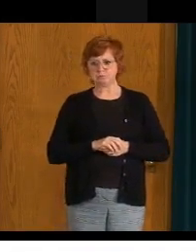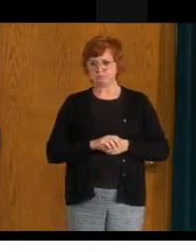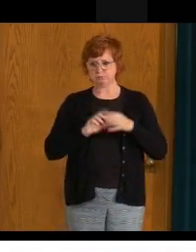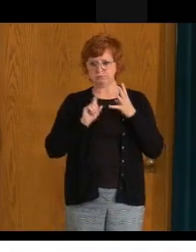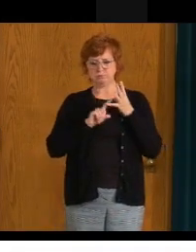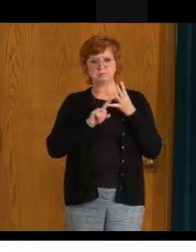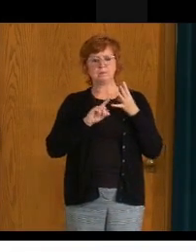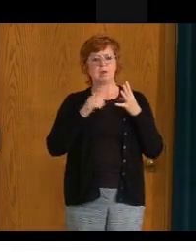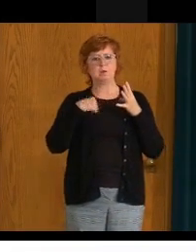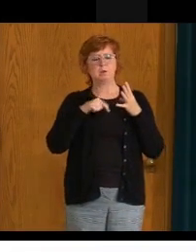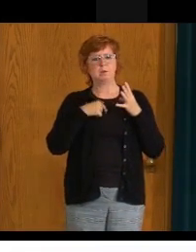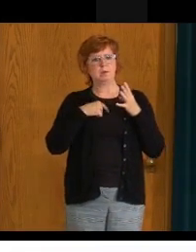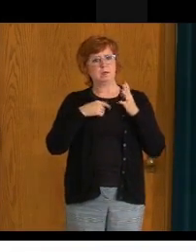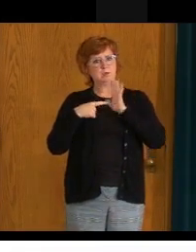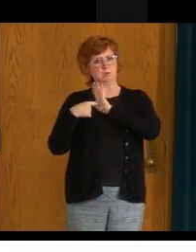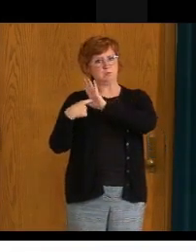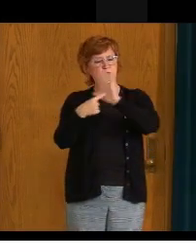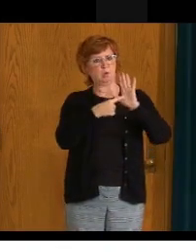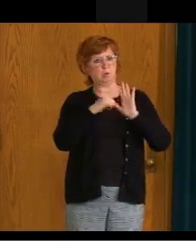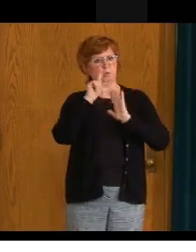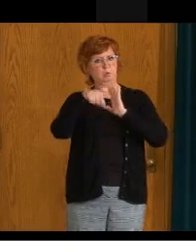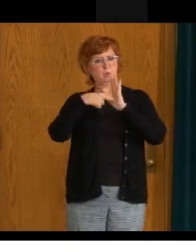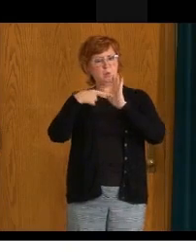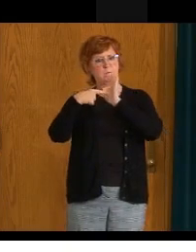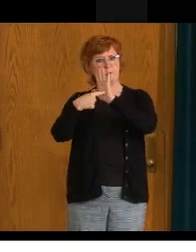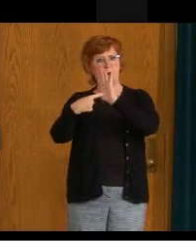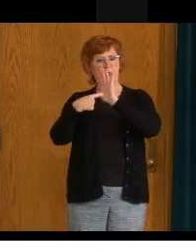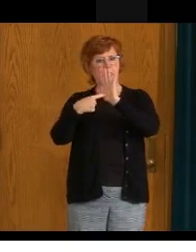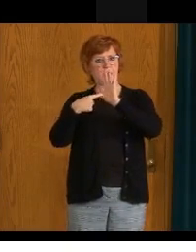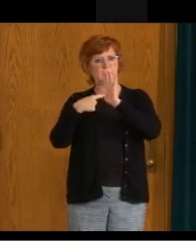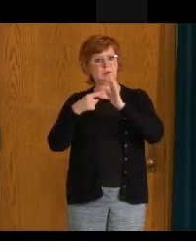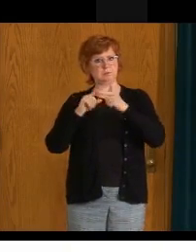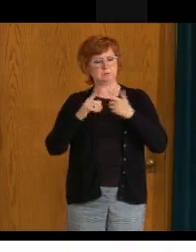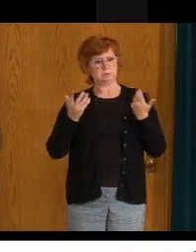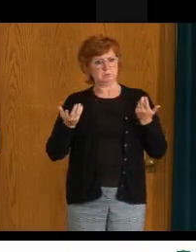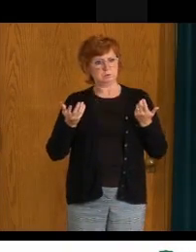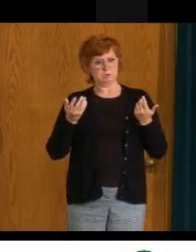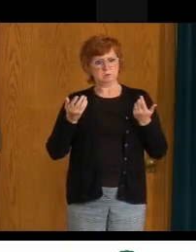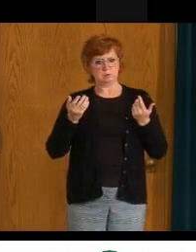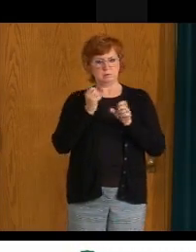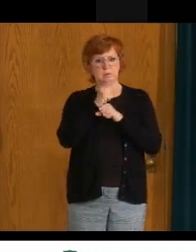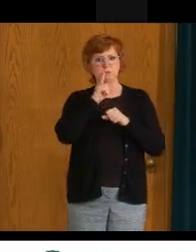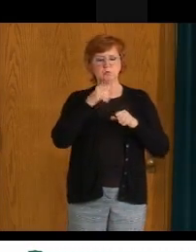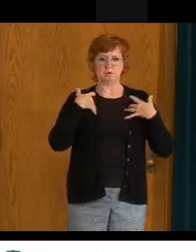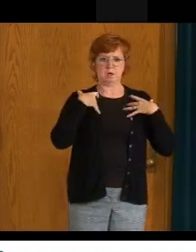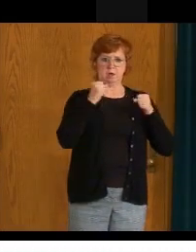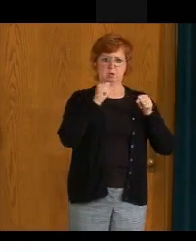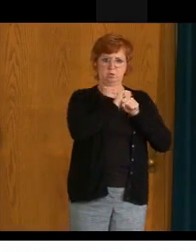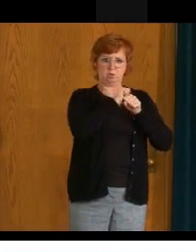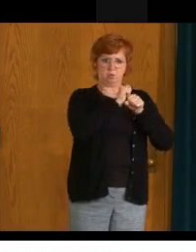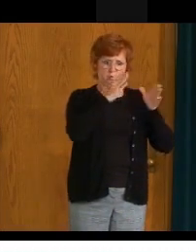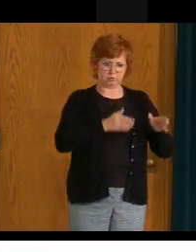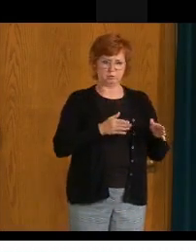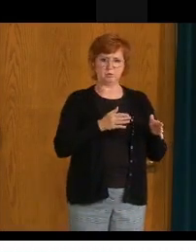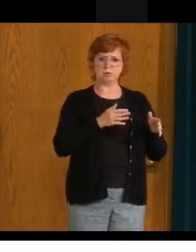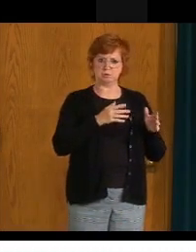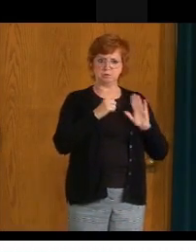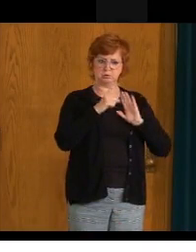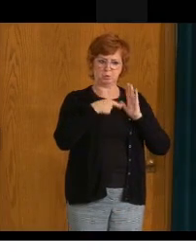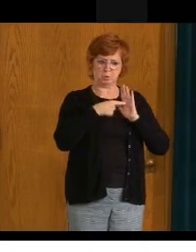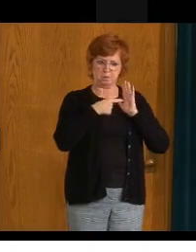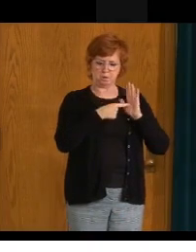healthcare workers, we are working to ensure that we have a high uptake as well in order to keep our staff safe and